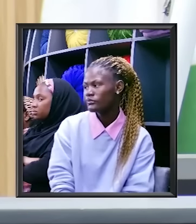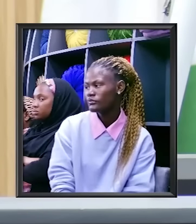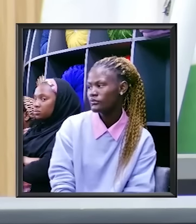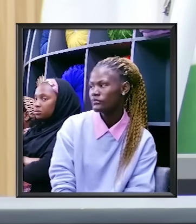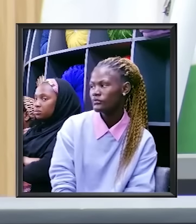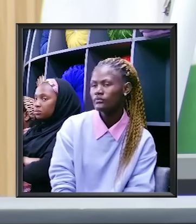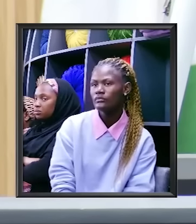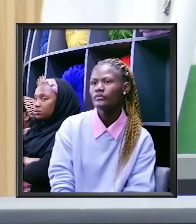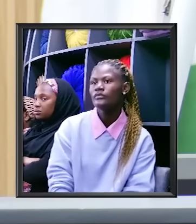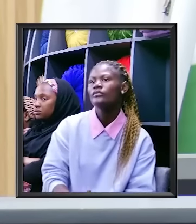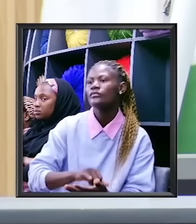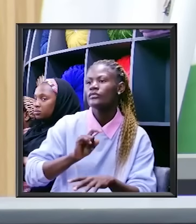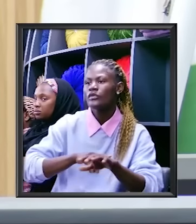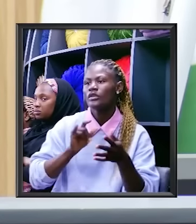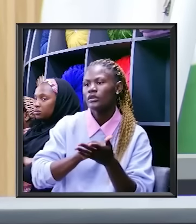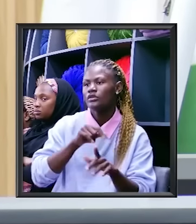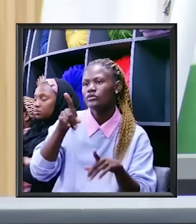When you talk,